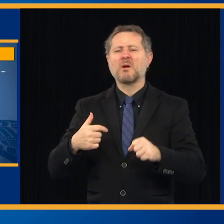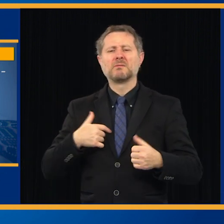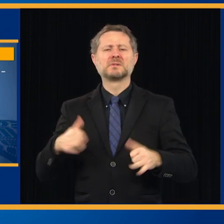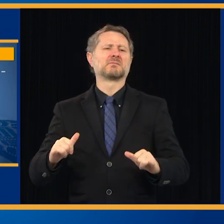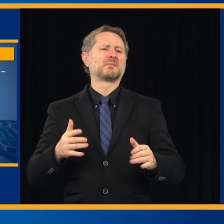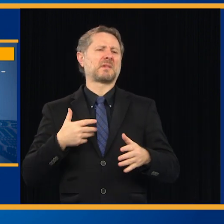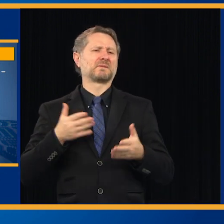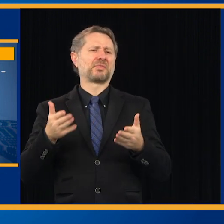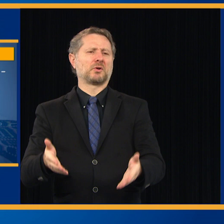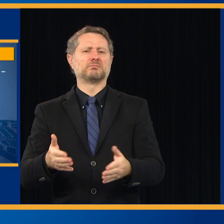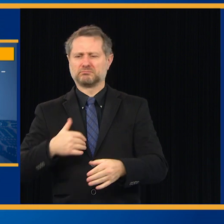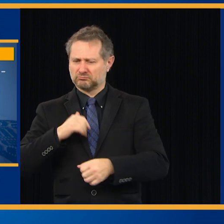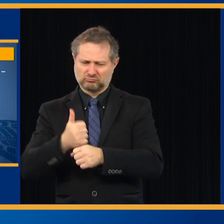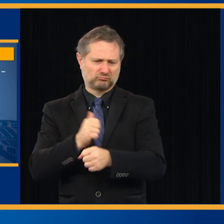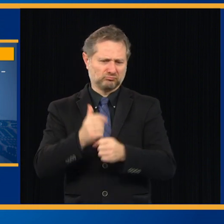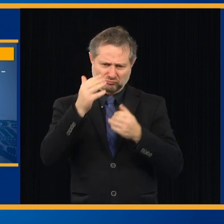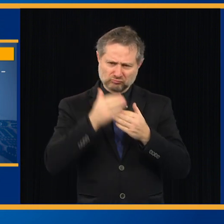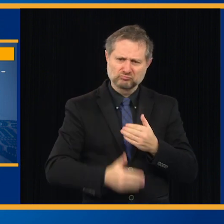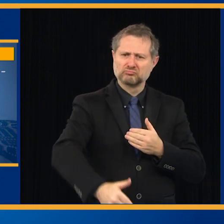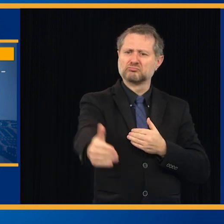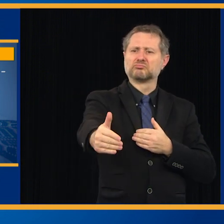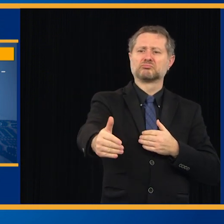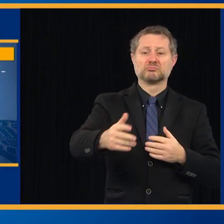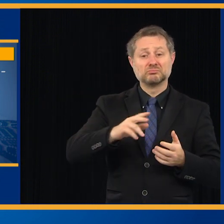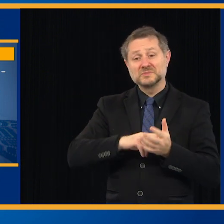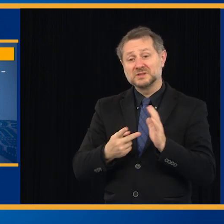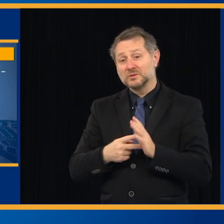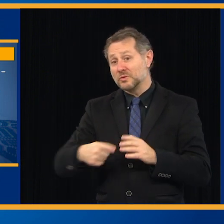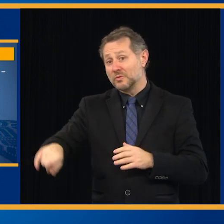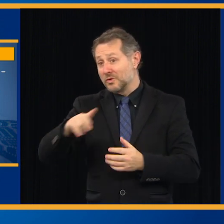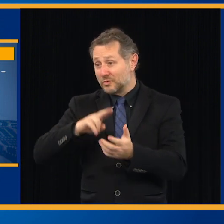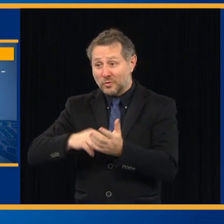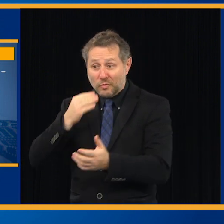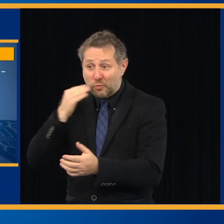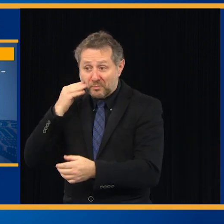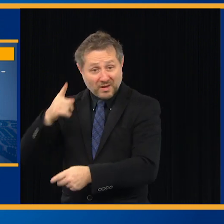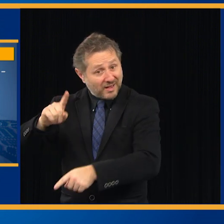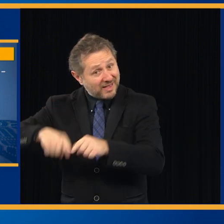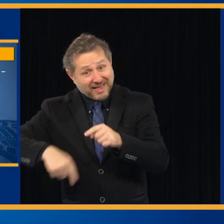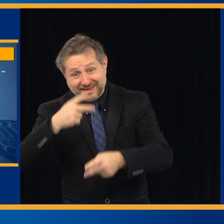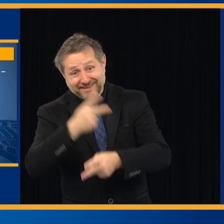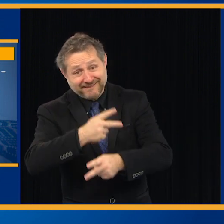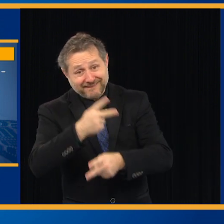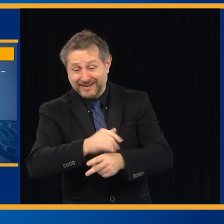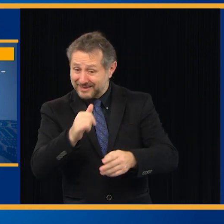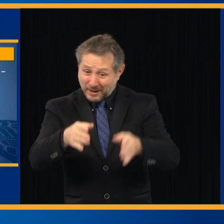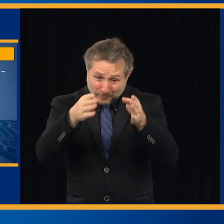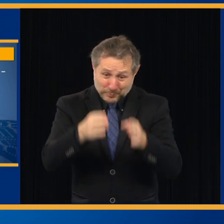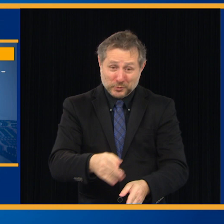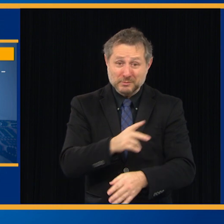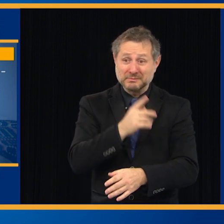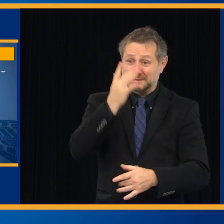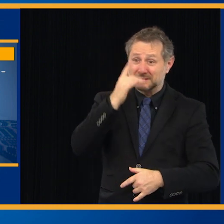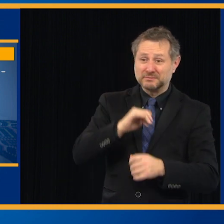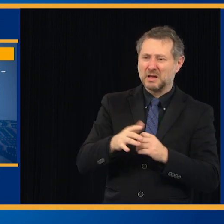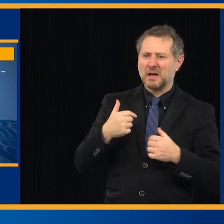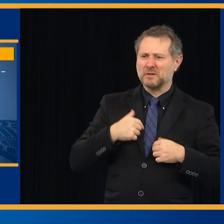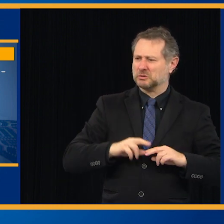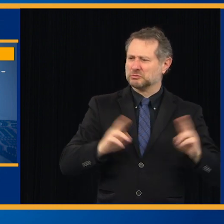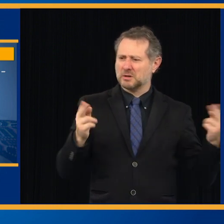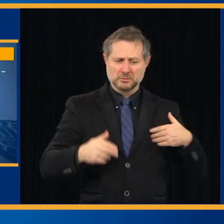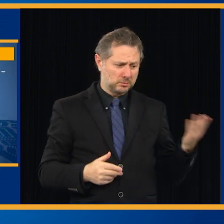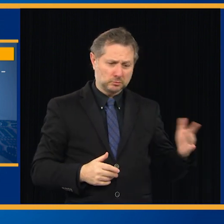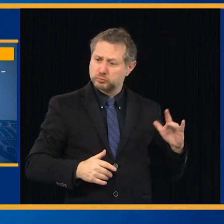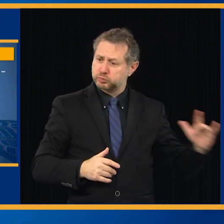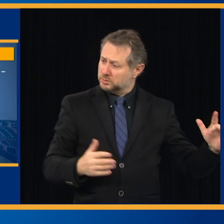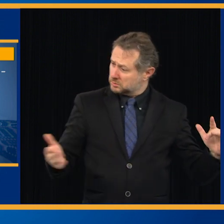So if a nursing home cannot take care of a person, we have facilities that can.